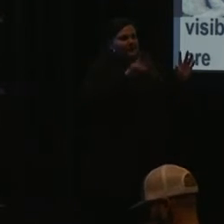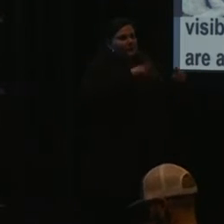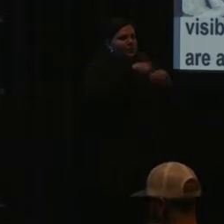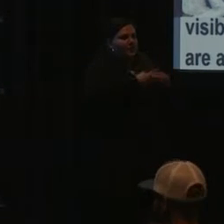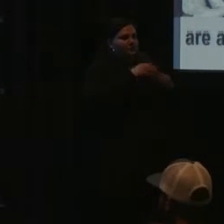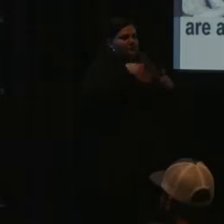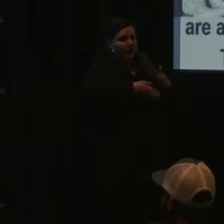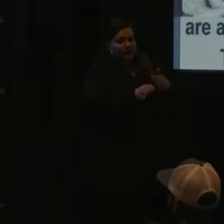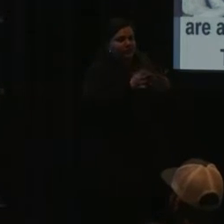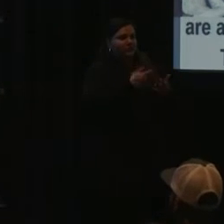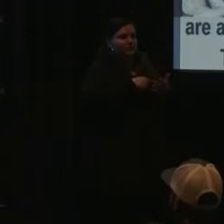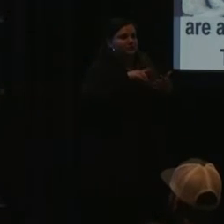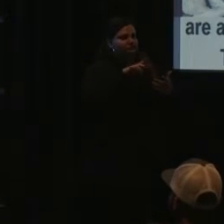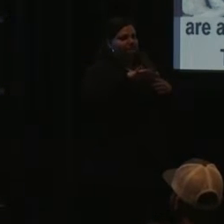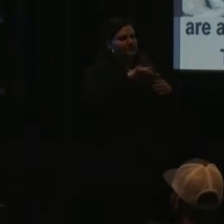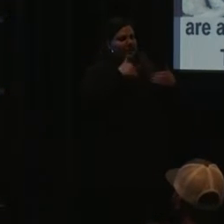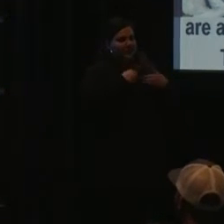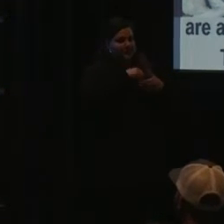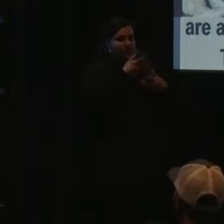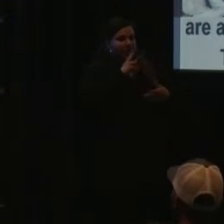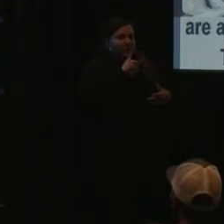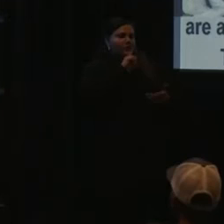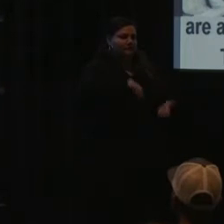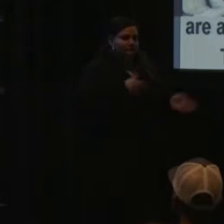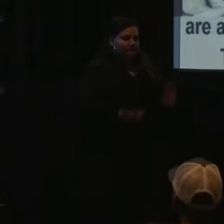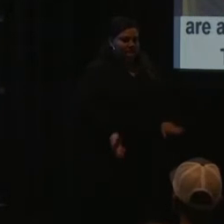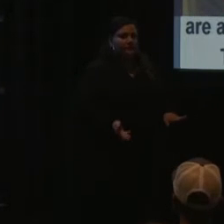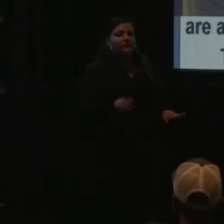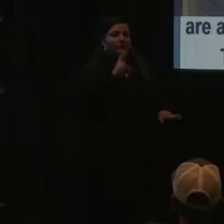The river and its inhabitants need our help.